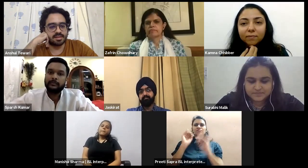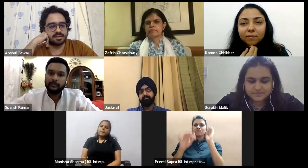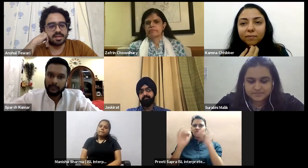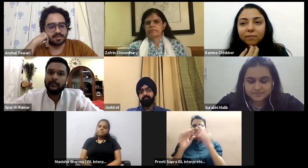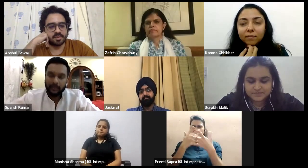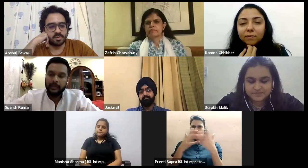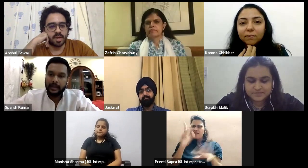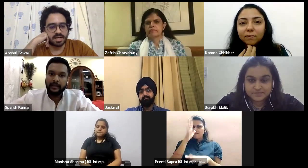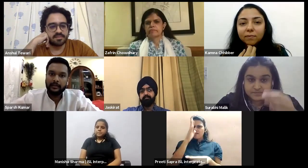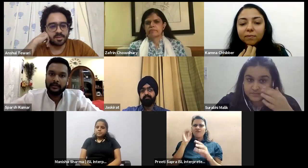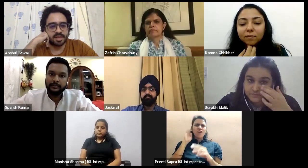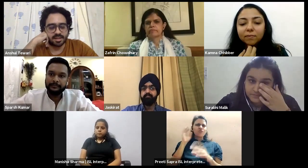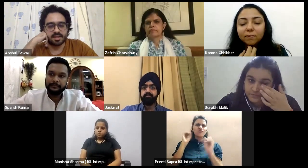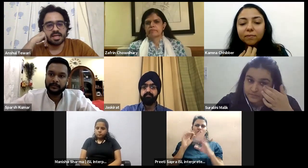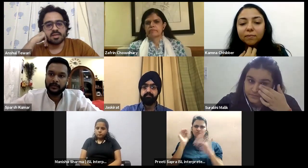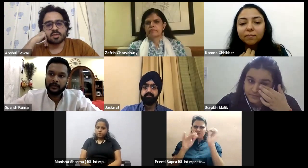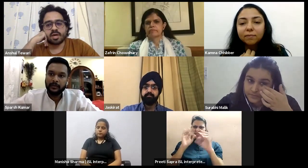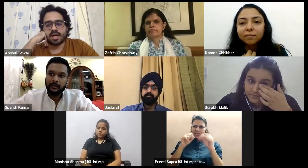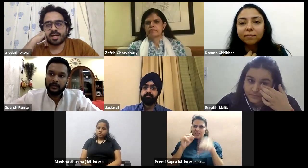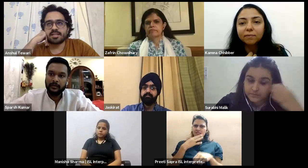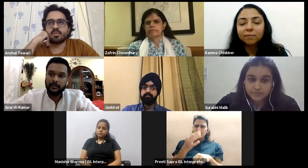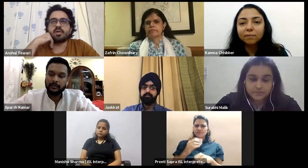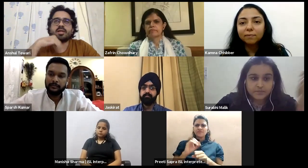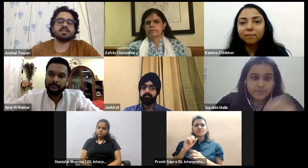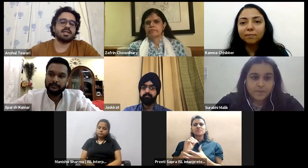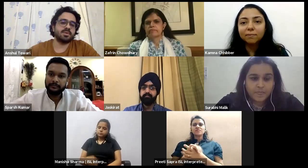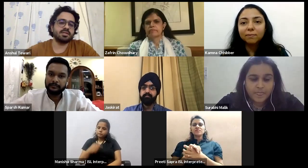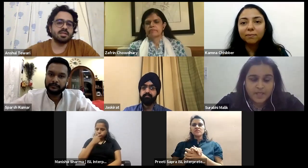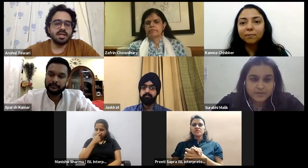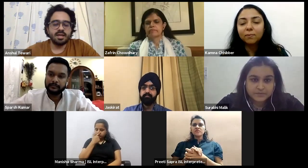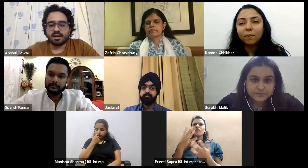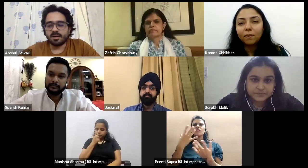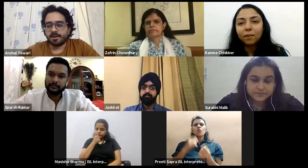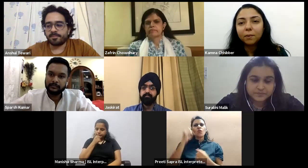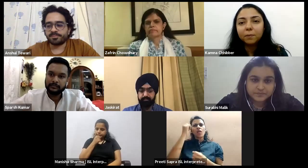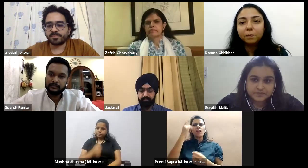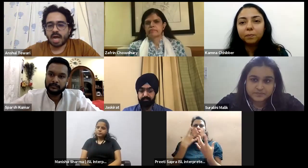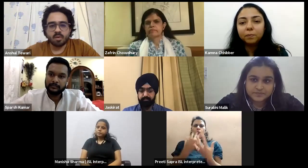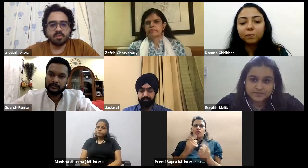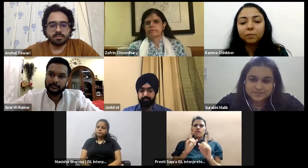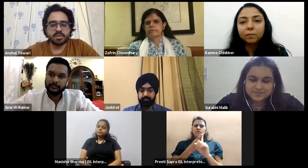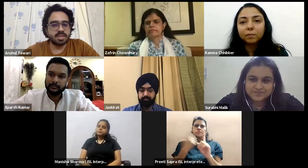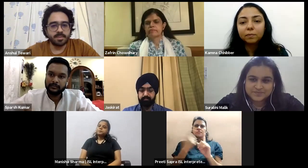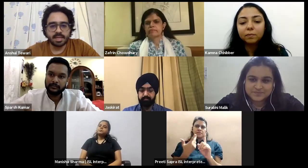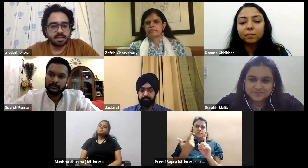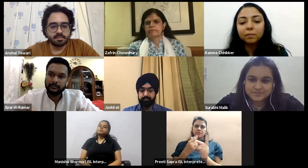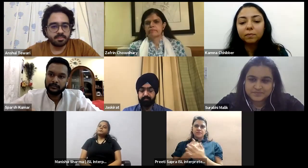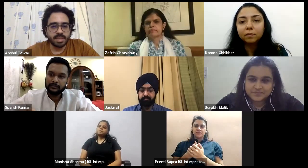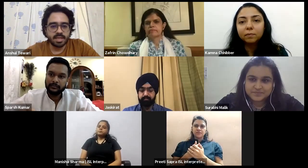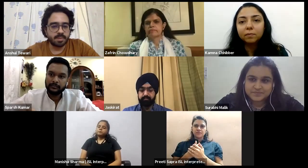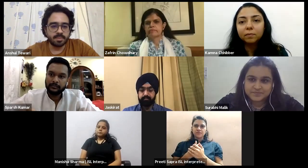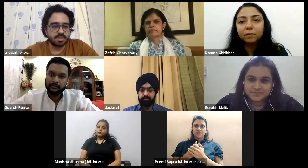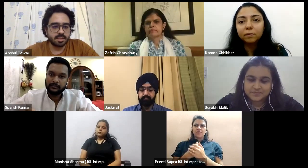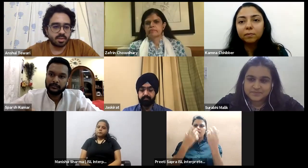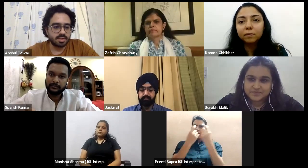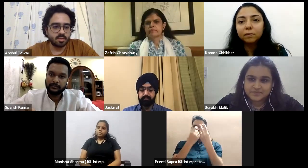I think, yeah, you active. Yeah. So I just want to understand, Sparsh, how, because there are many